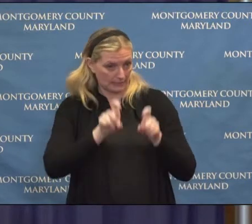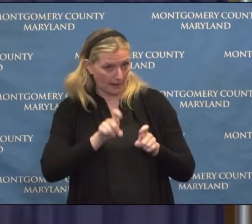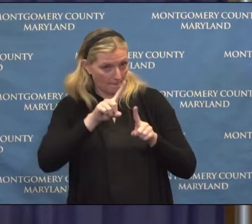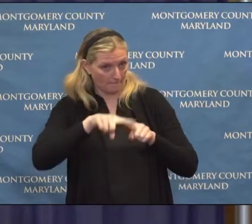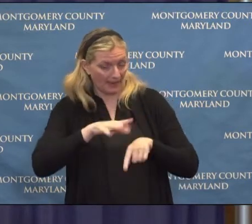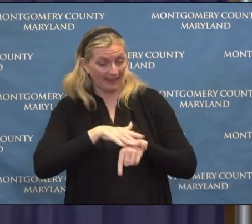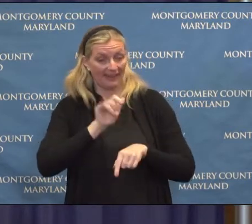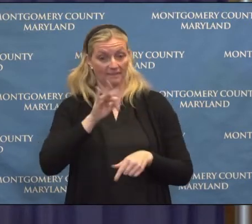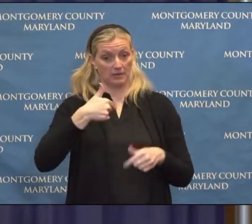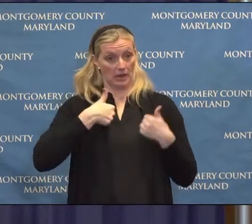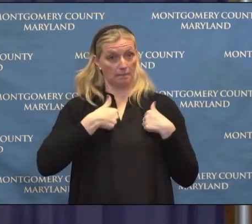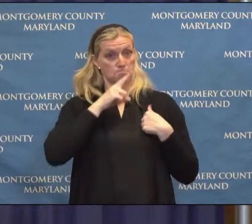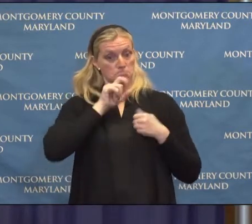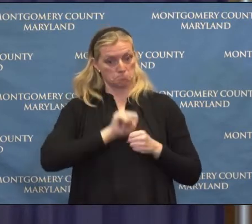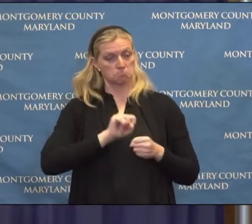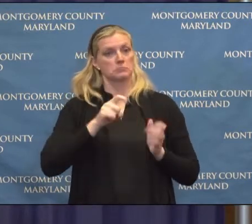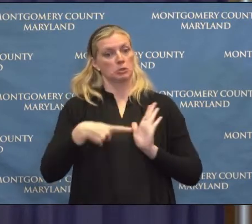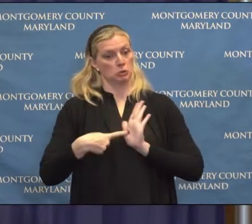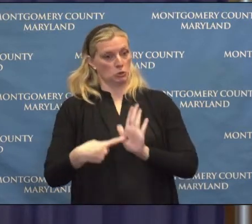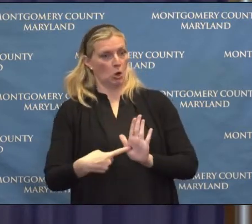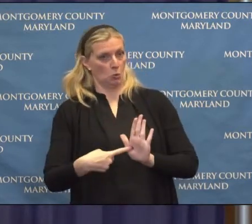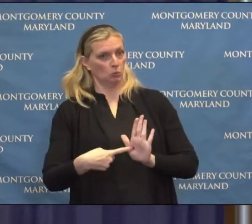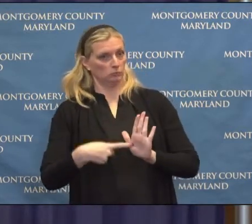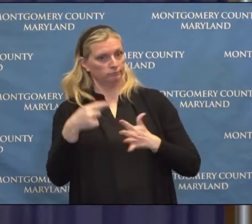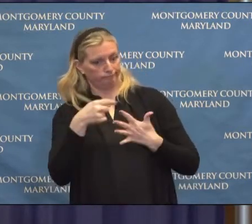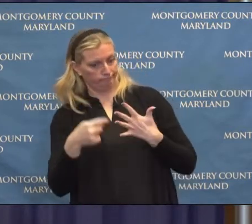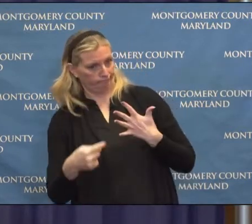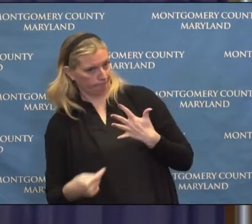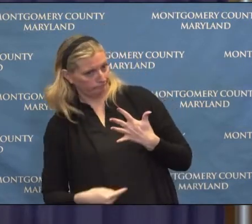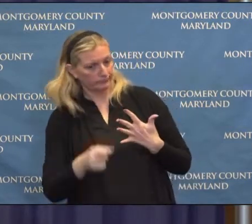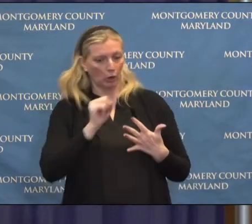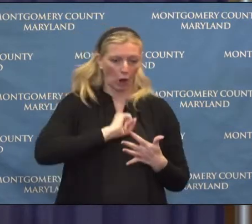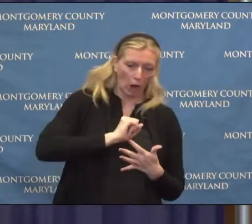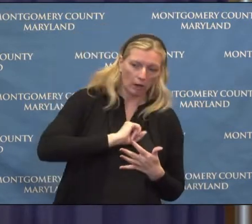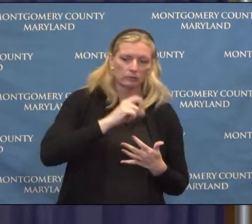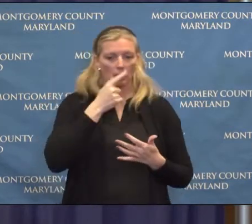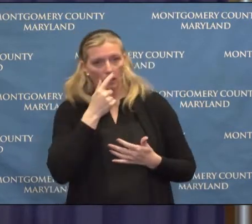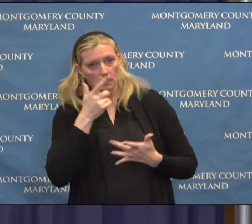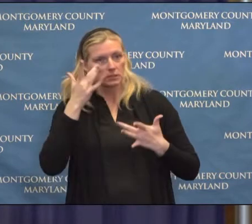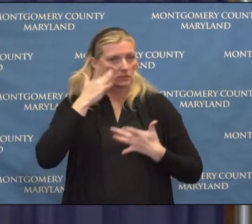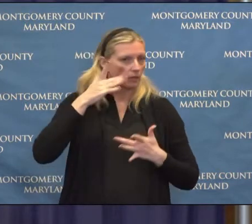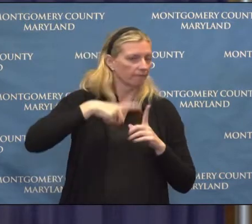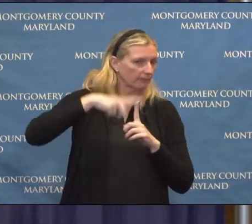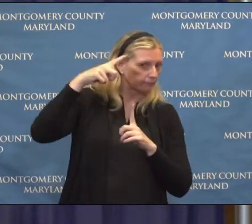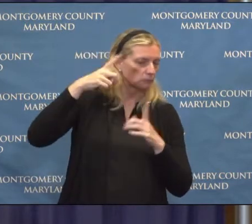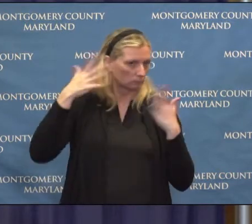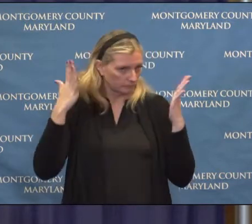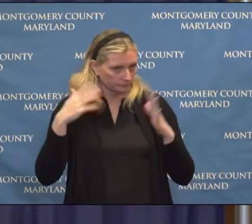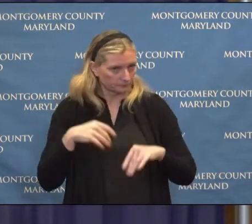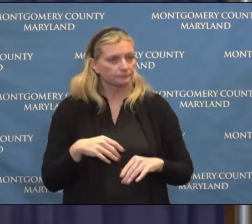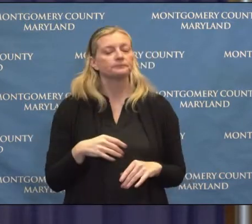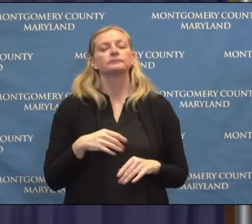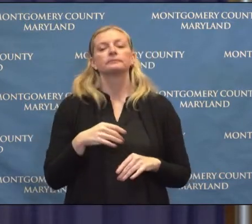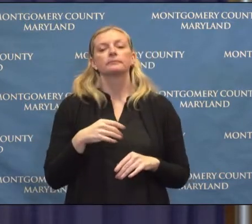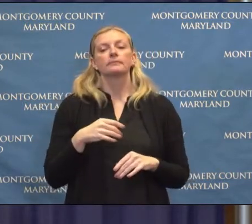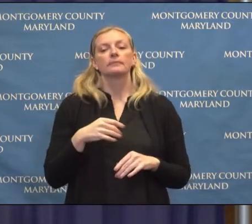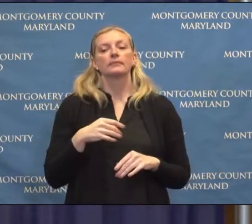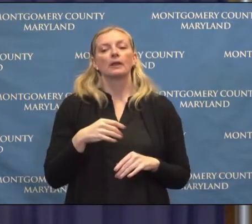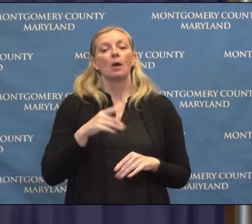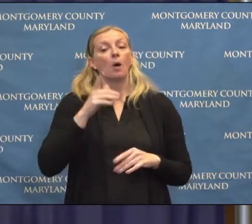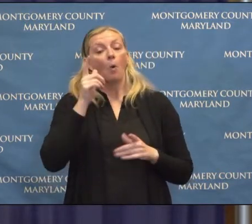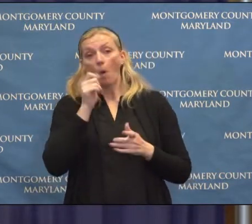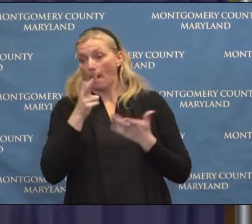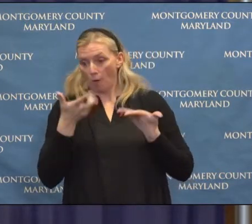are symptomatic or they have histories concerning for coming into contact with individuals who are known cases of